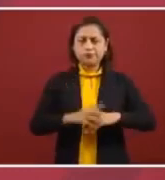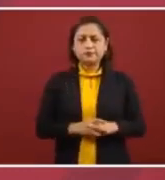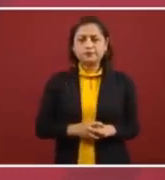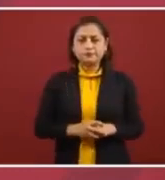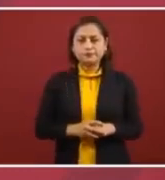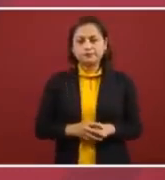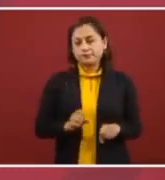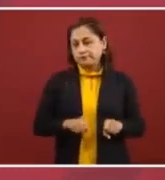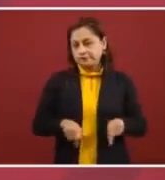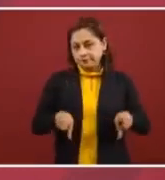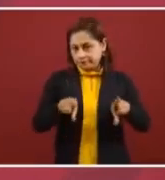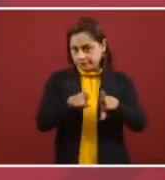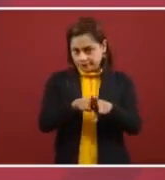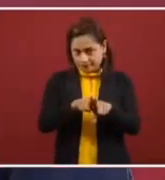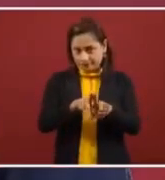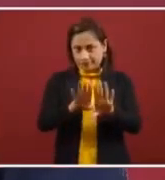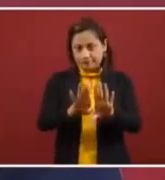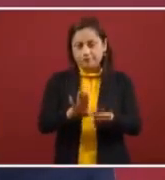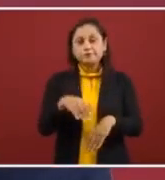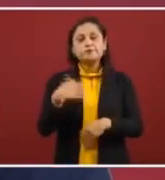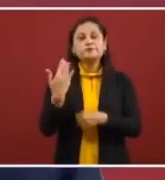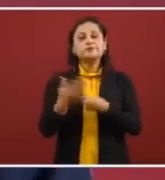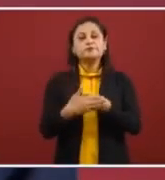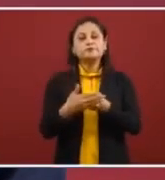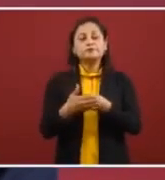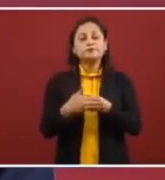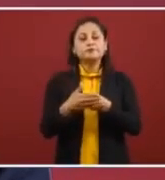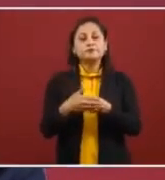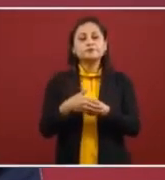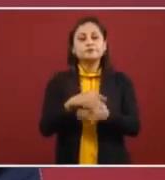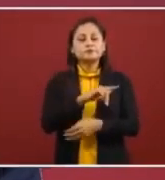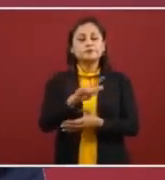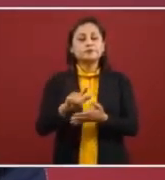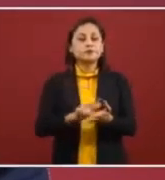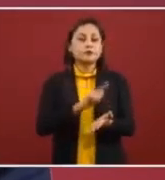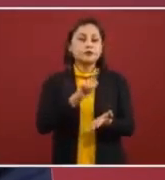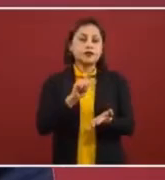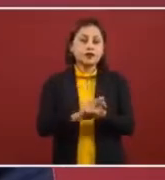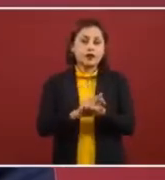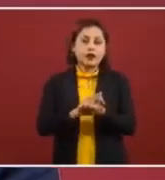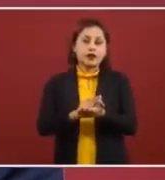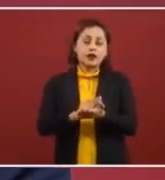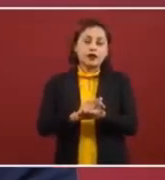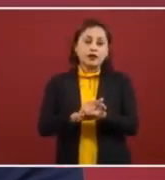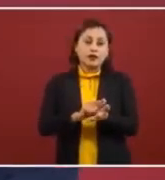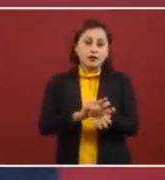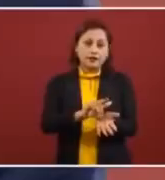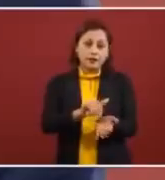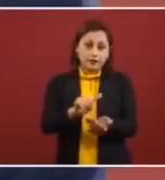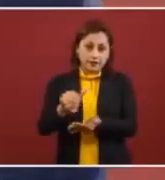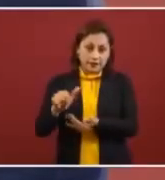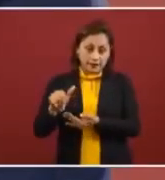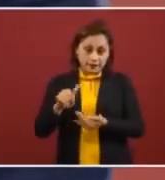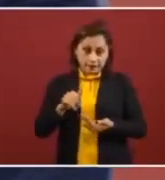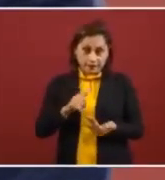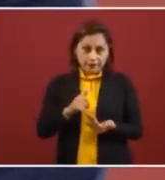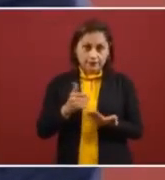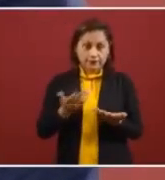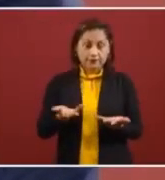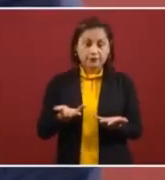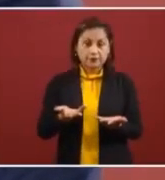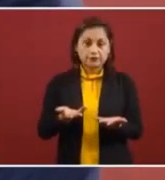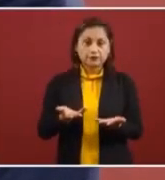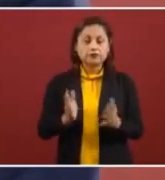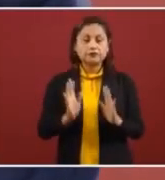And so now that they're about to approve this law of what is